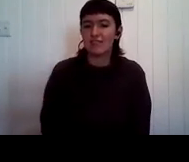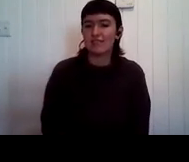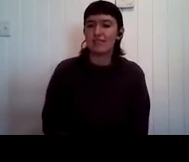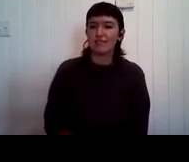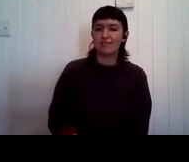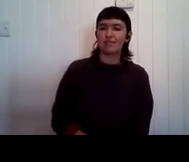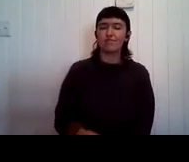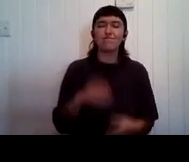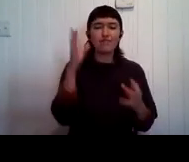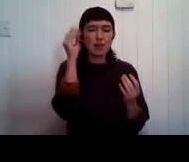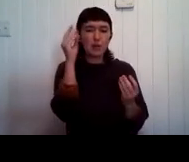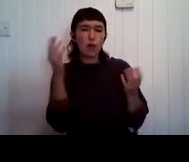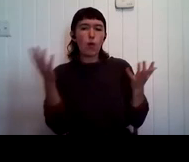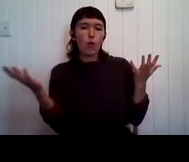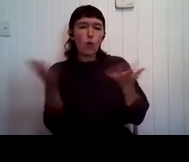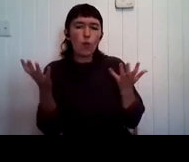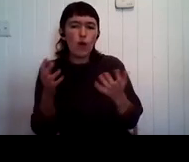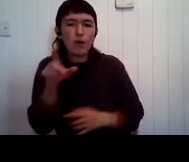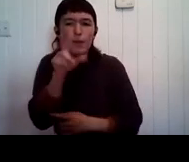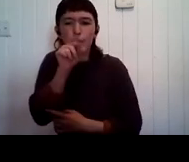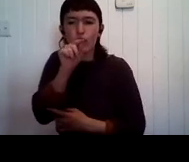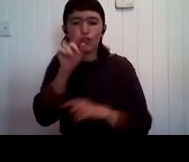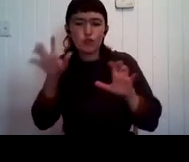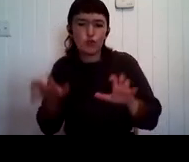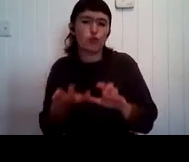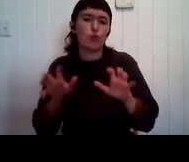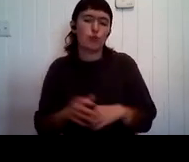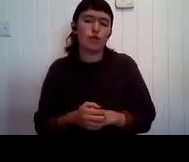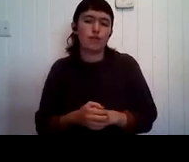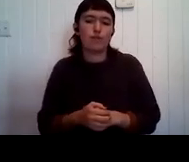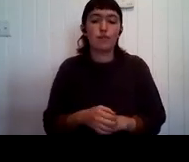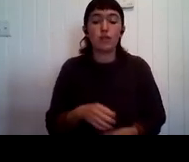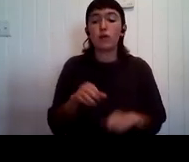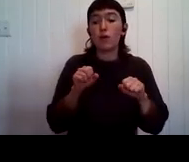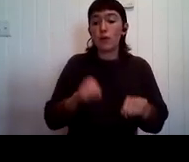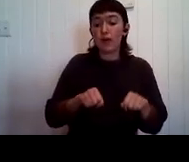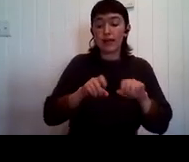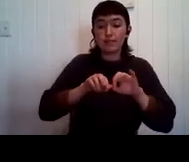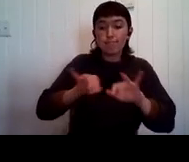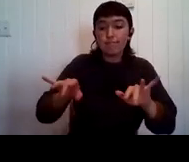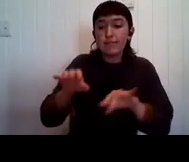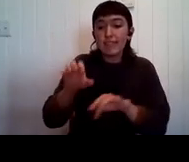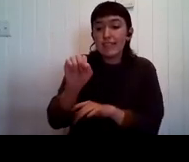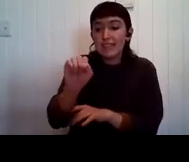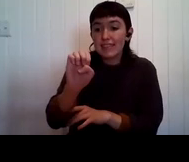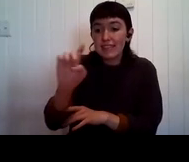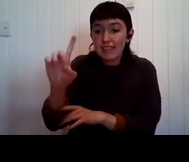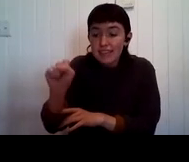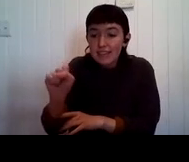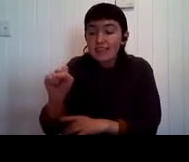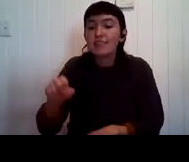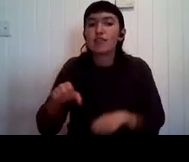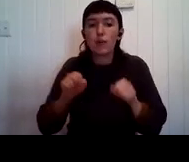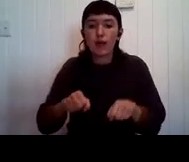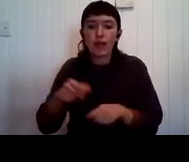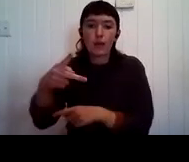Let's think about what birds do. Birds can be seed dispersers. They could act as pollinators.